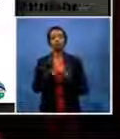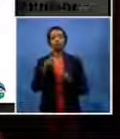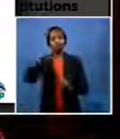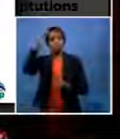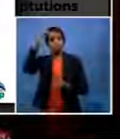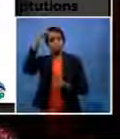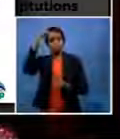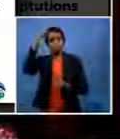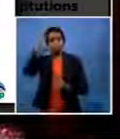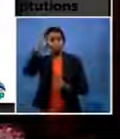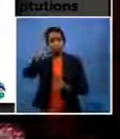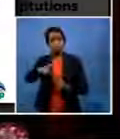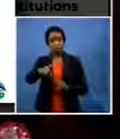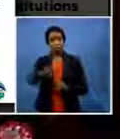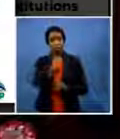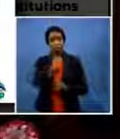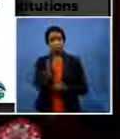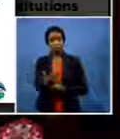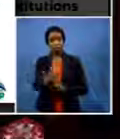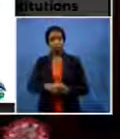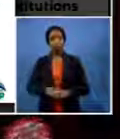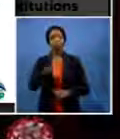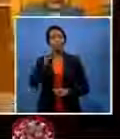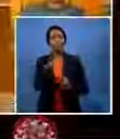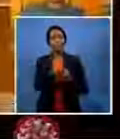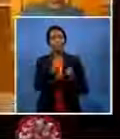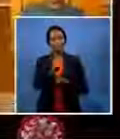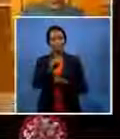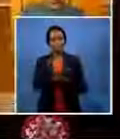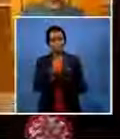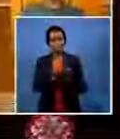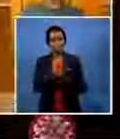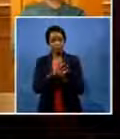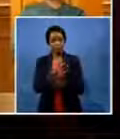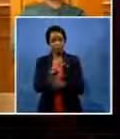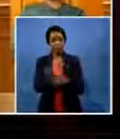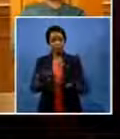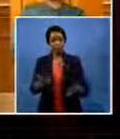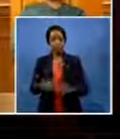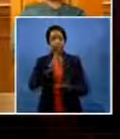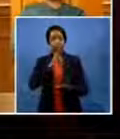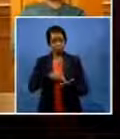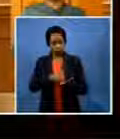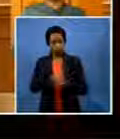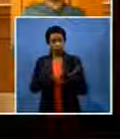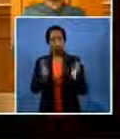about honestly and directly, straightforwardly, the rates.